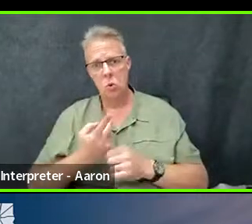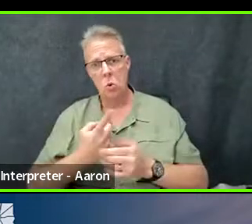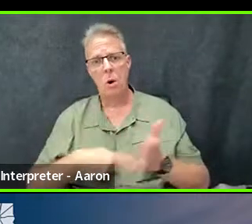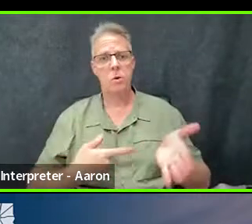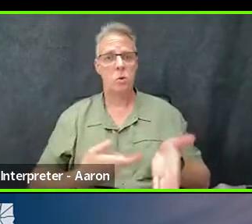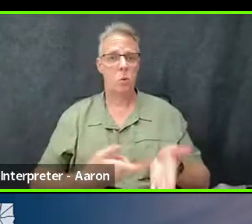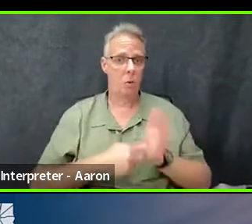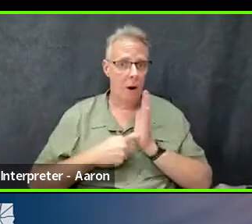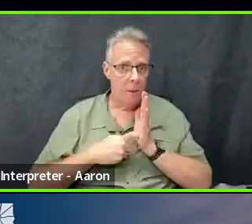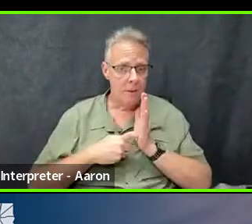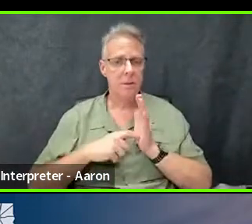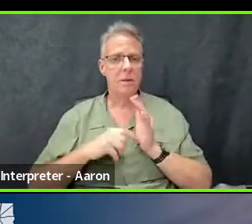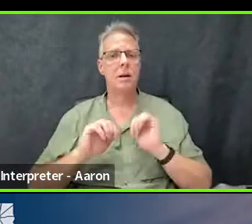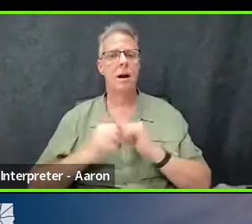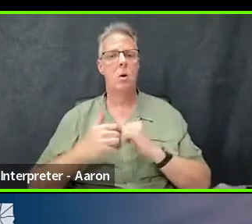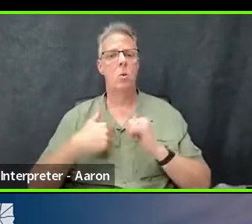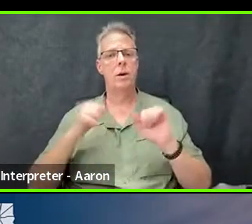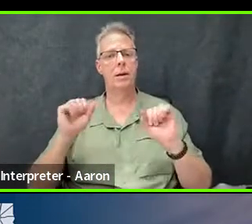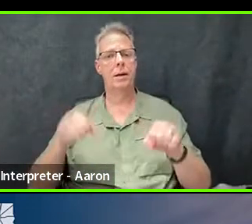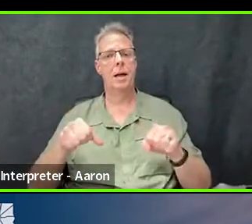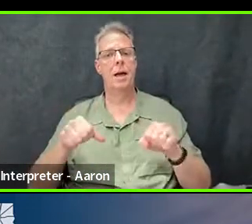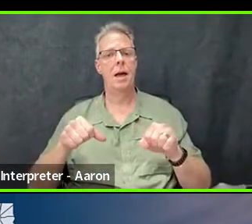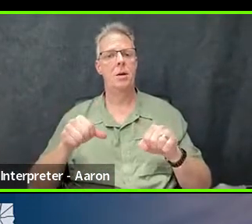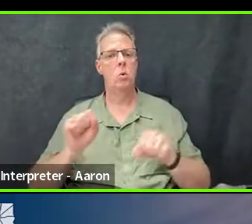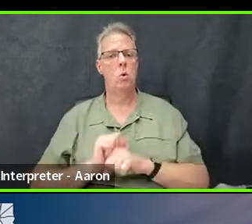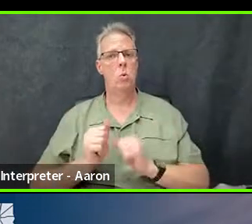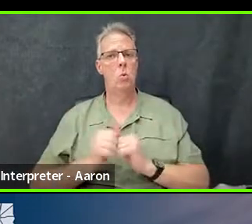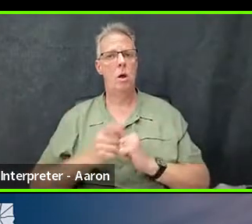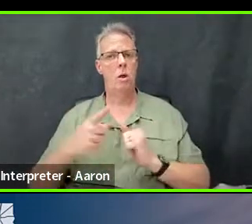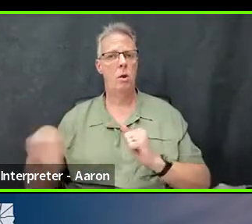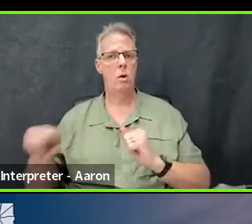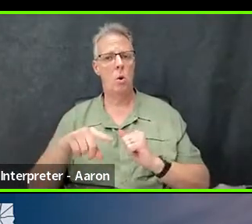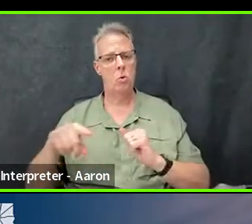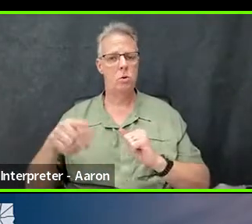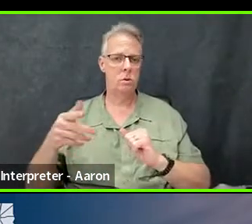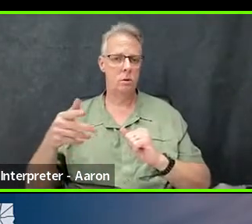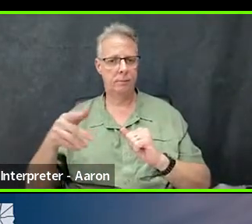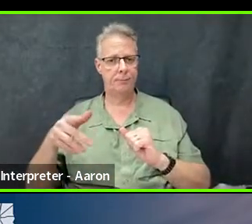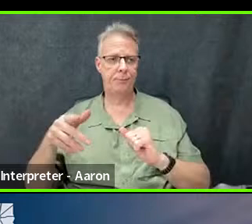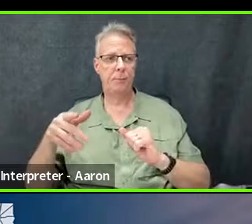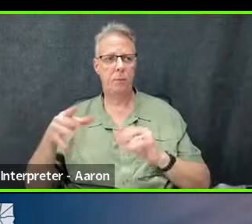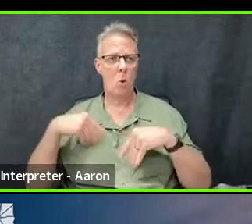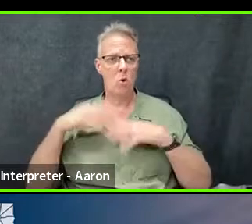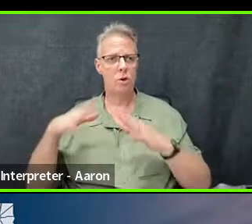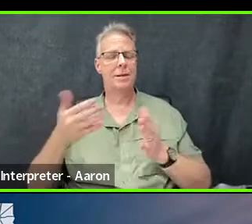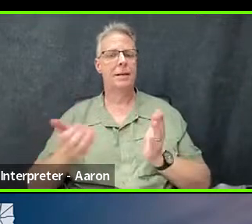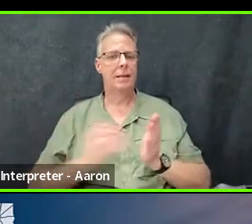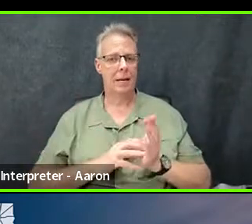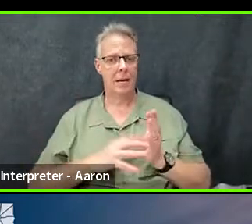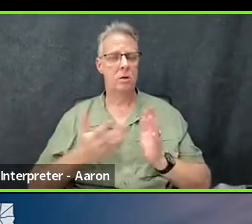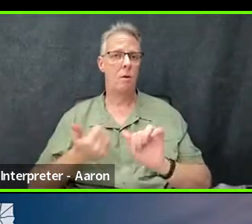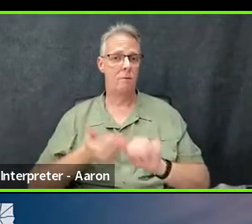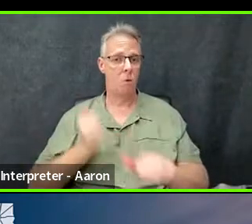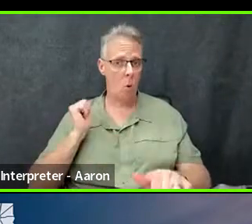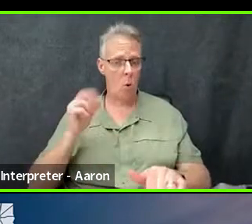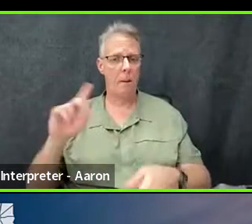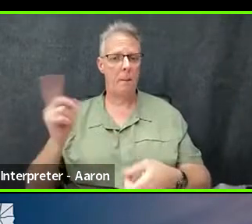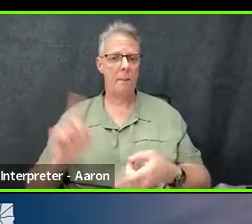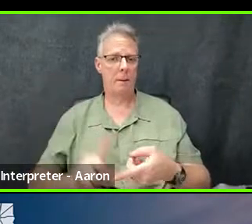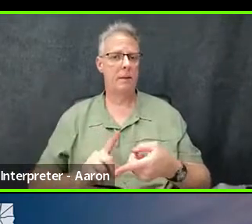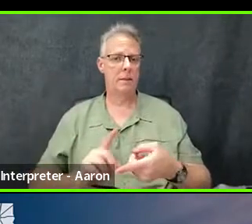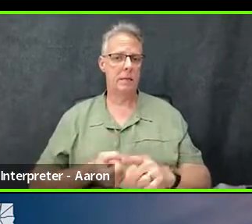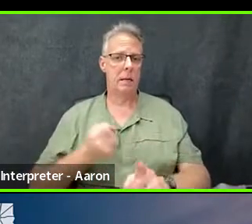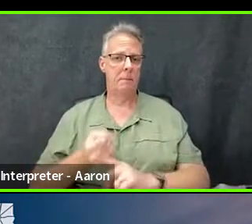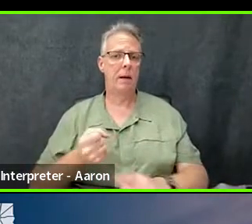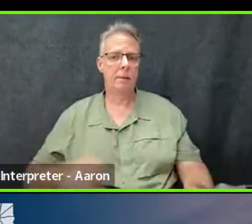and how we can work with those properties to, again, either avoid or minimize the impacts